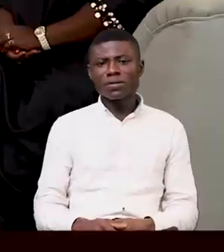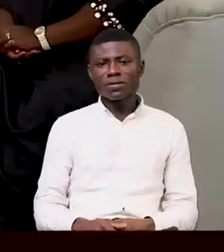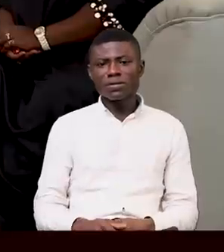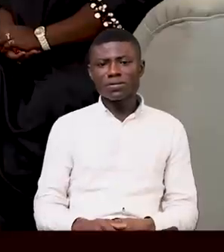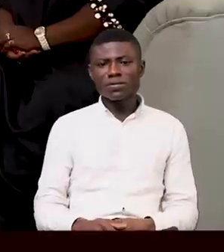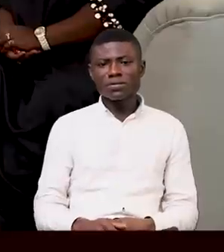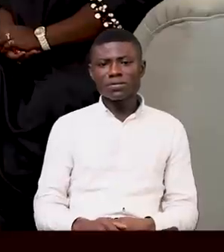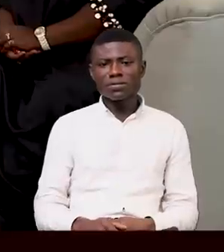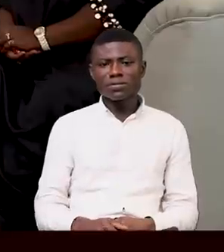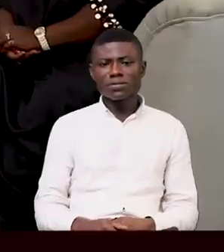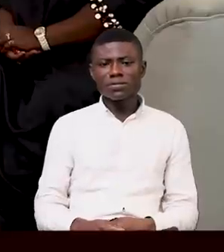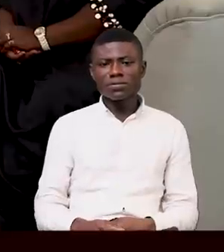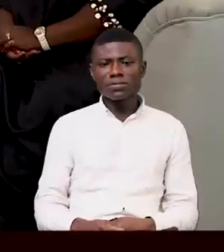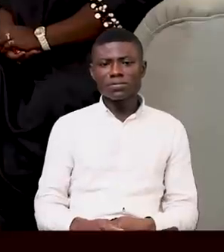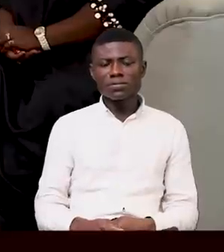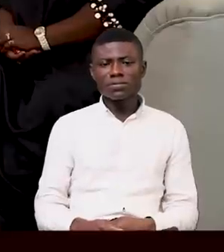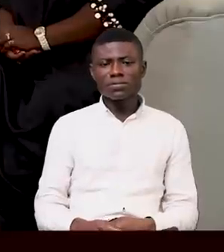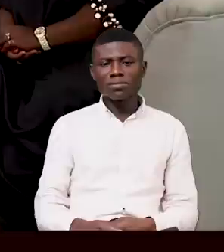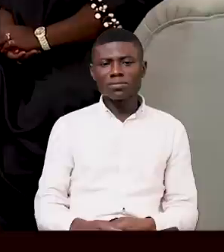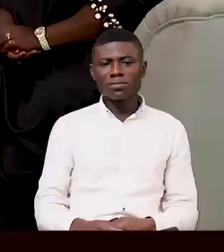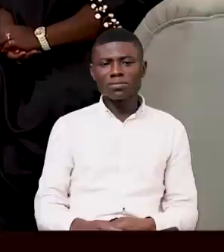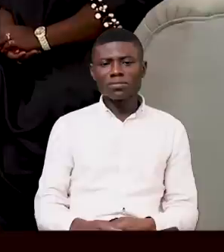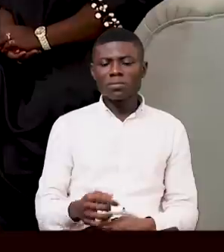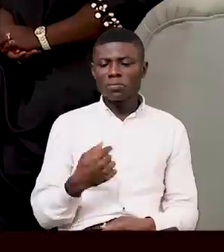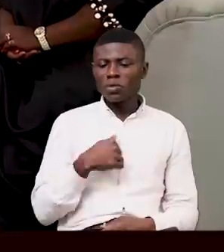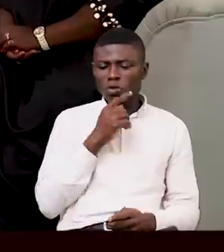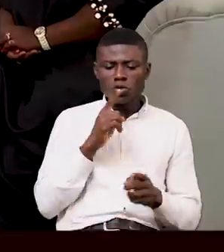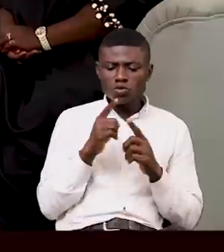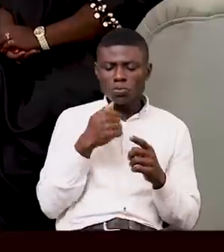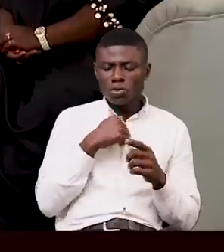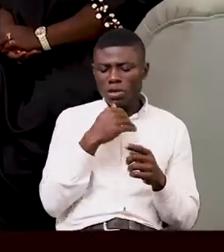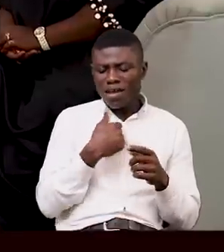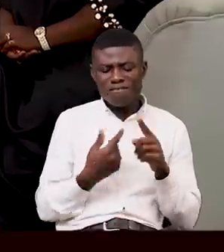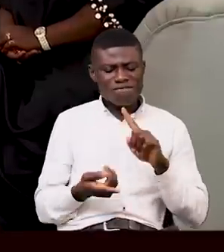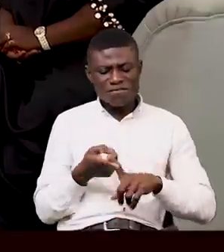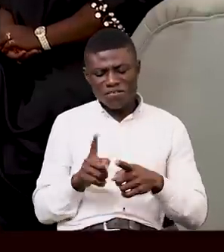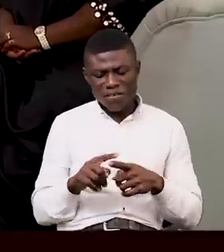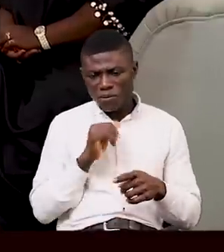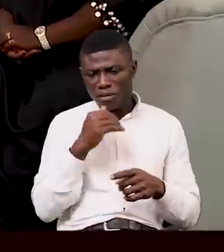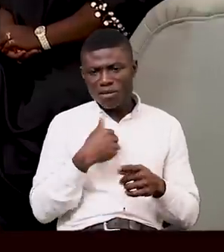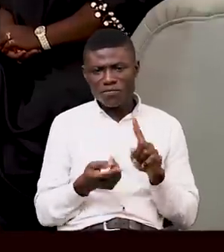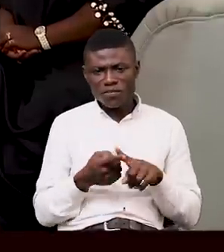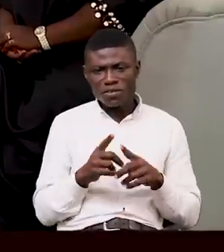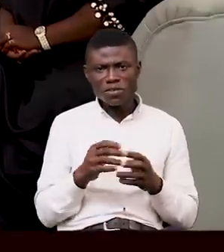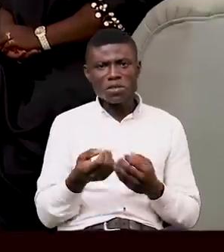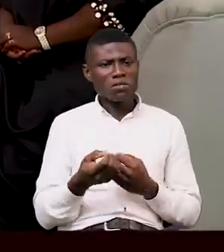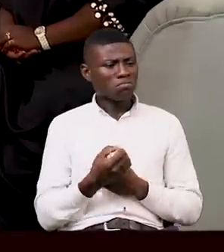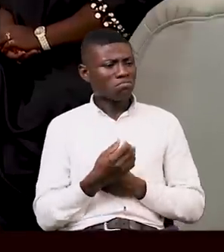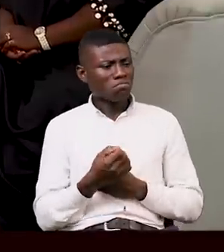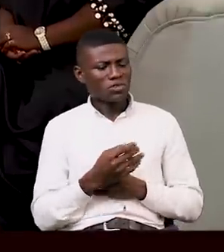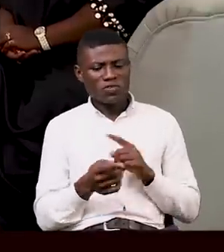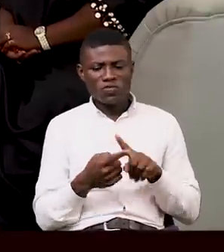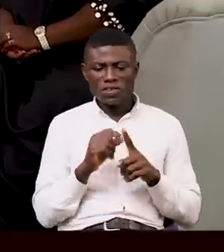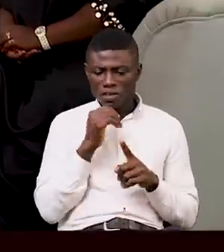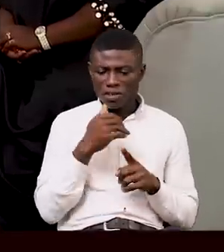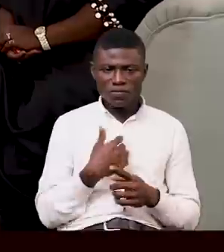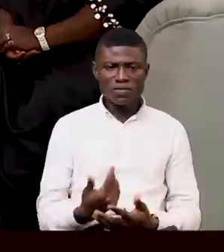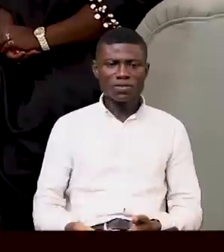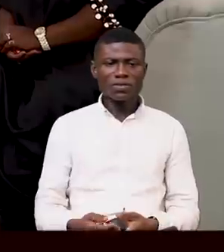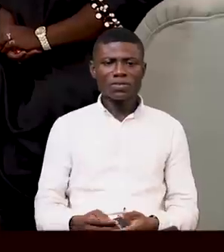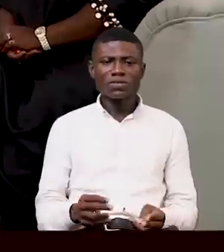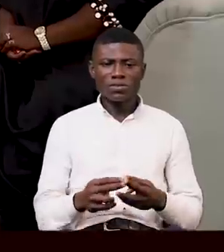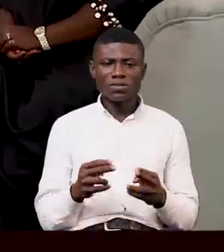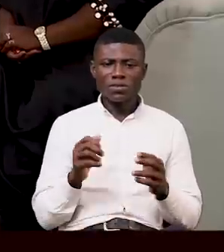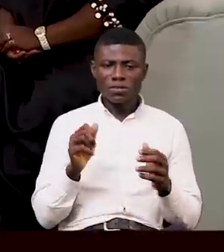what is it kwan fun ni na I don't do such me nya saa ne ma no afeku bo nim debi nti